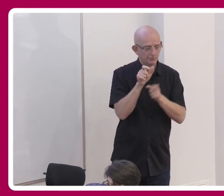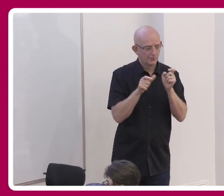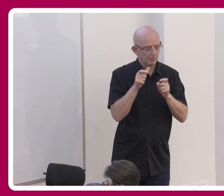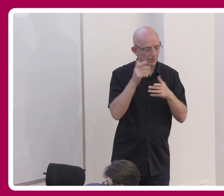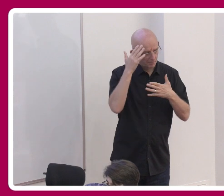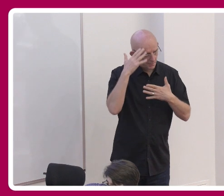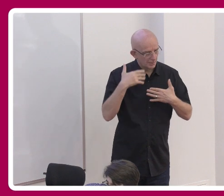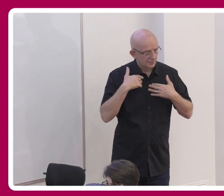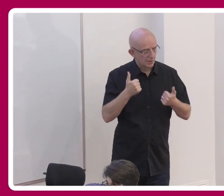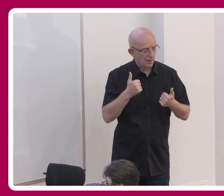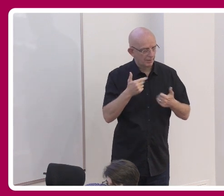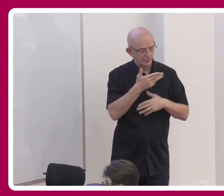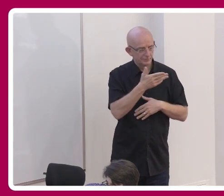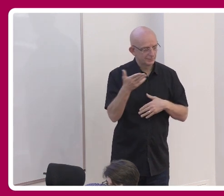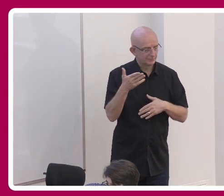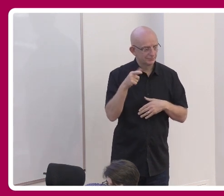do.